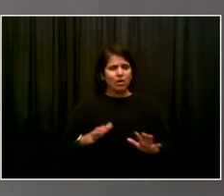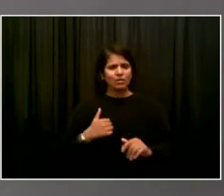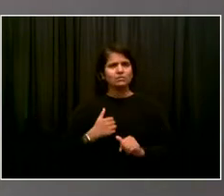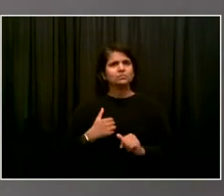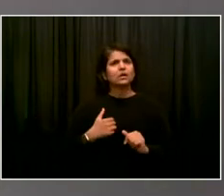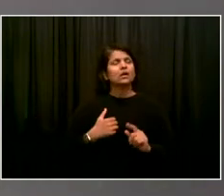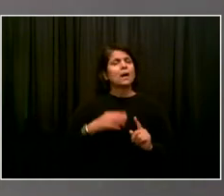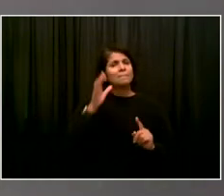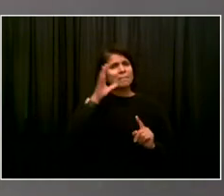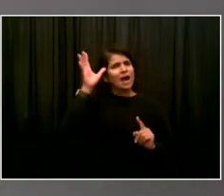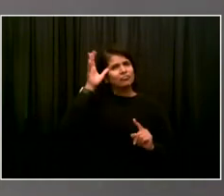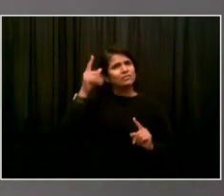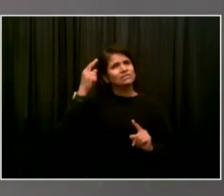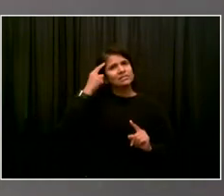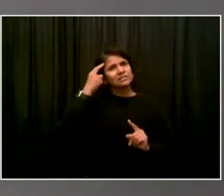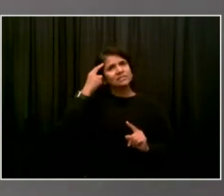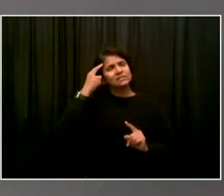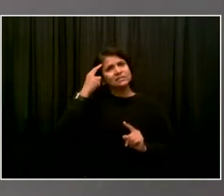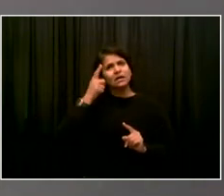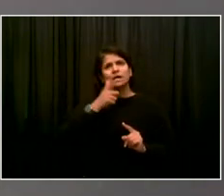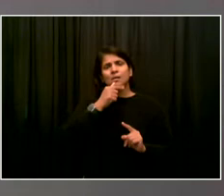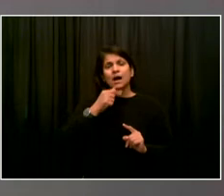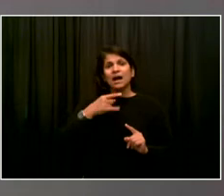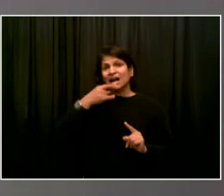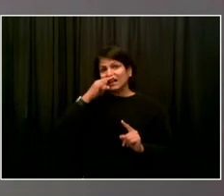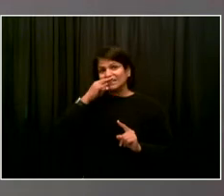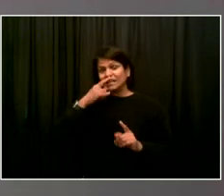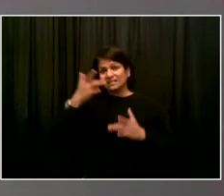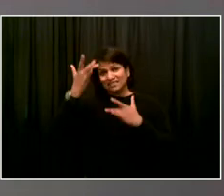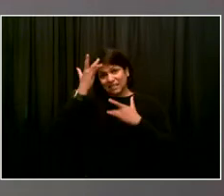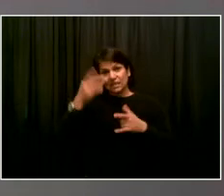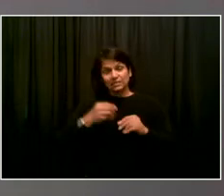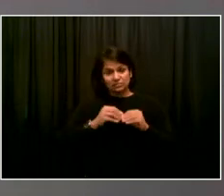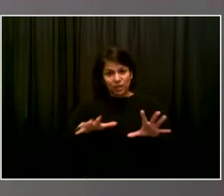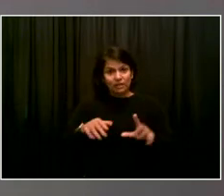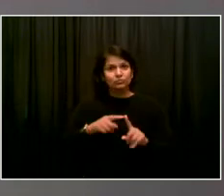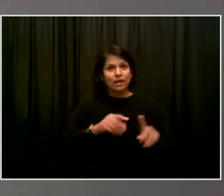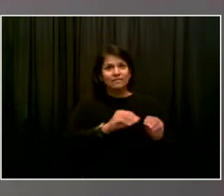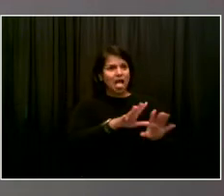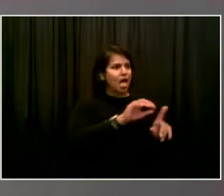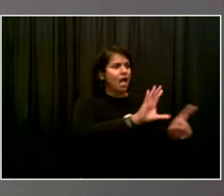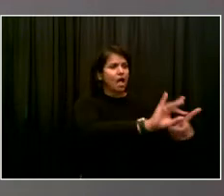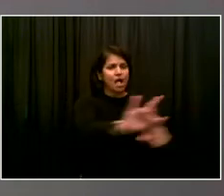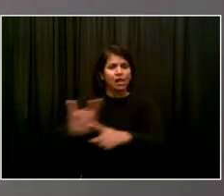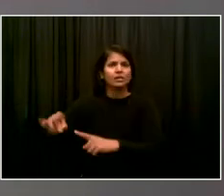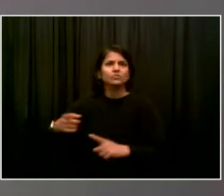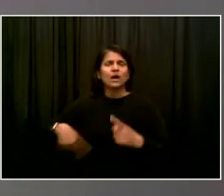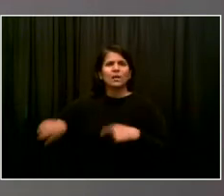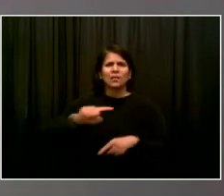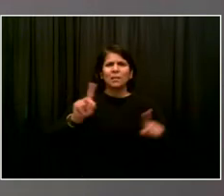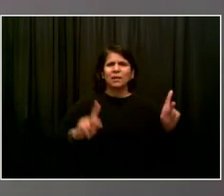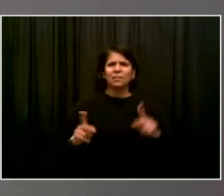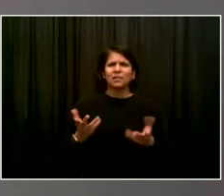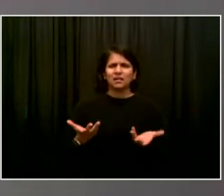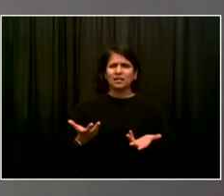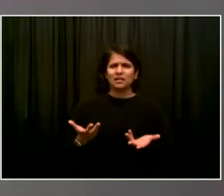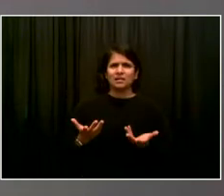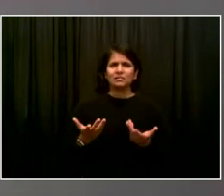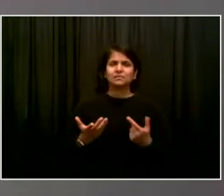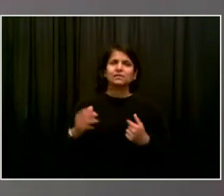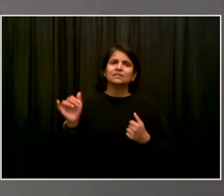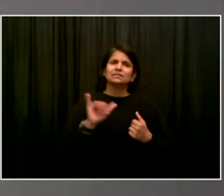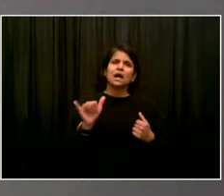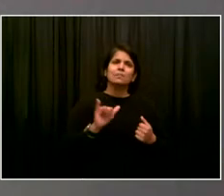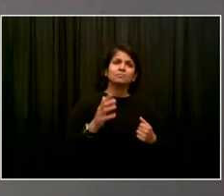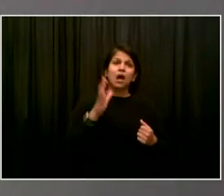could infect others, and the same with adults getting the test kits. So our experience has